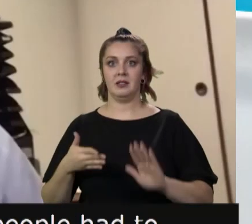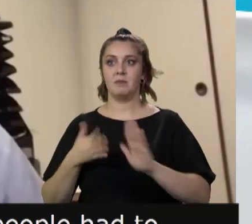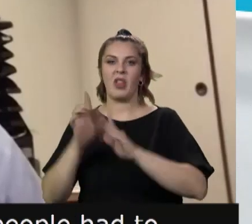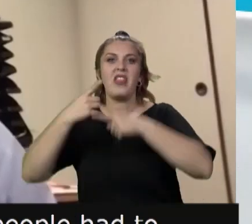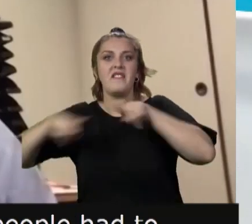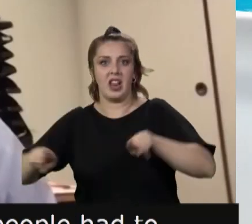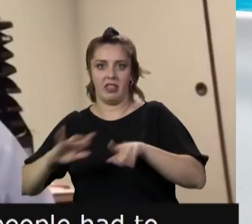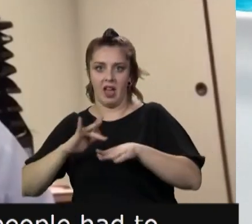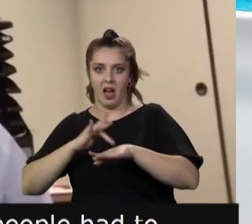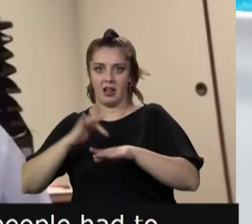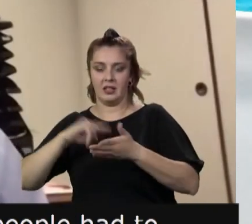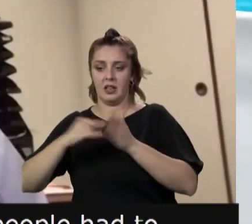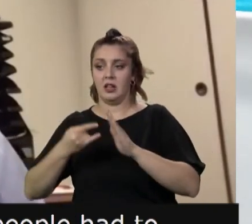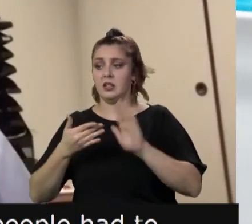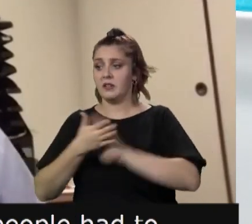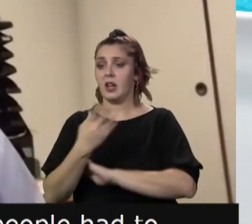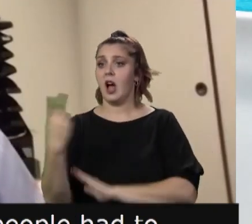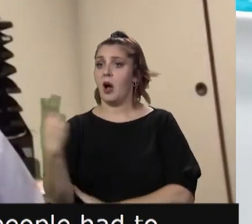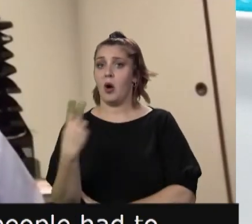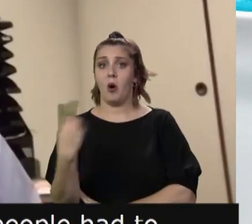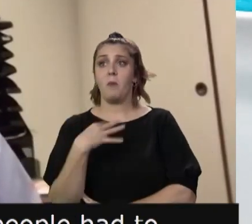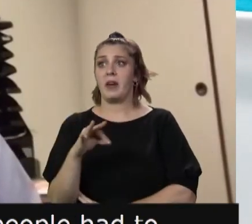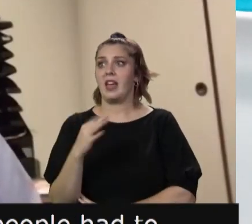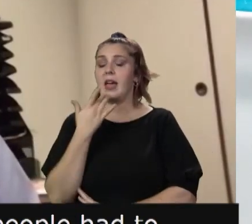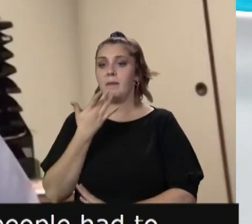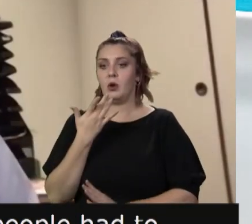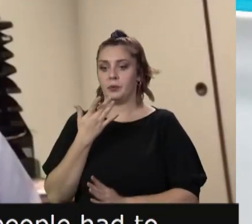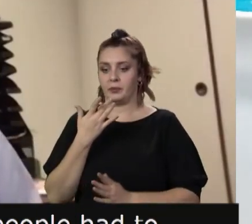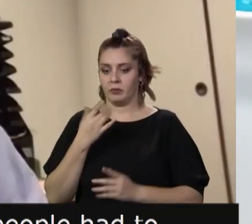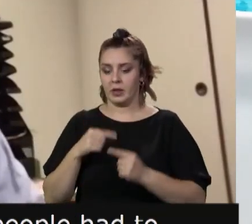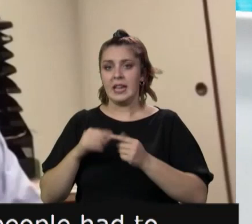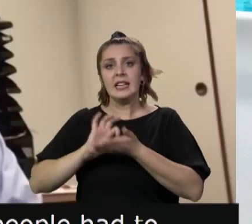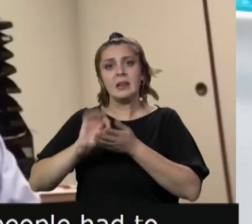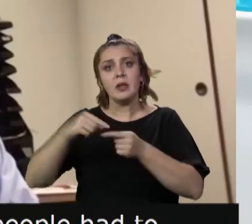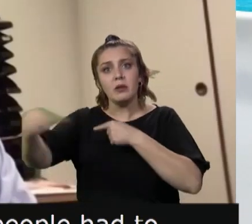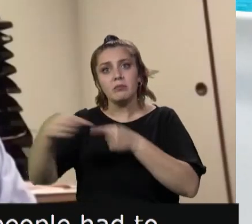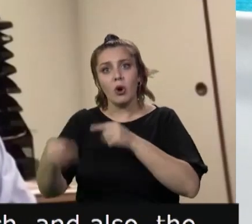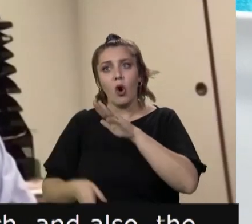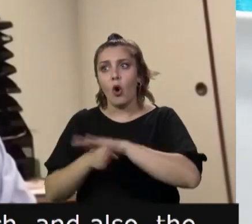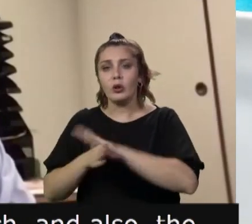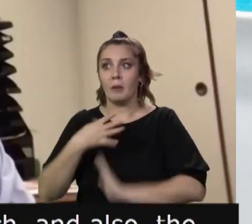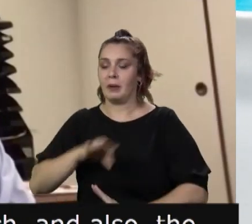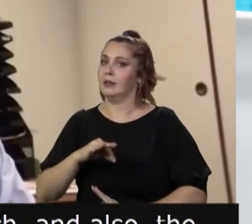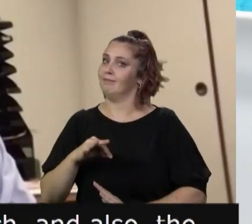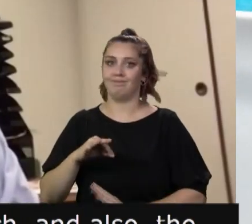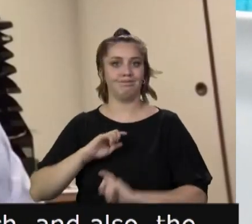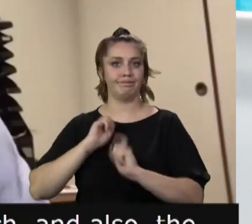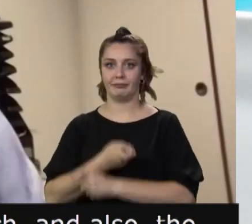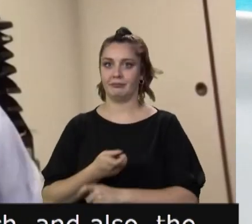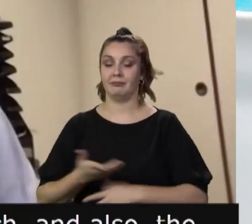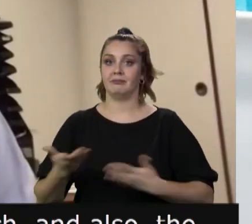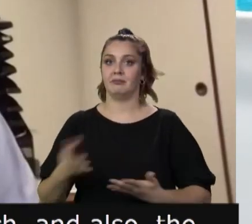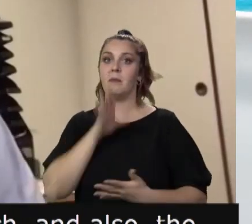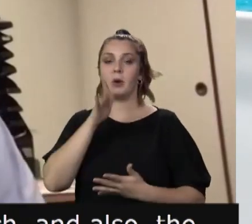use technology from scratch. Also, the same case for some service suppliers. So this was